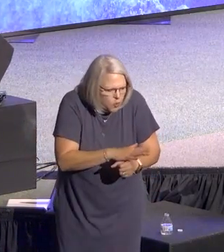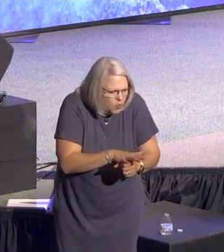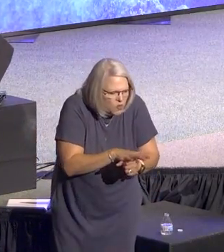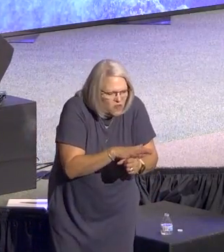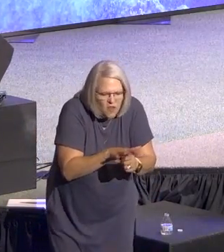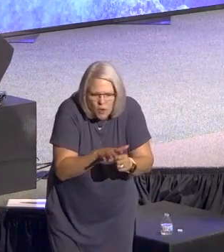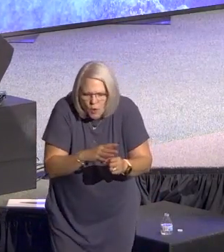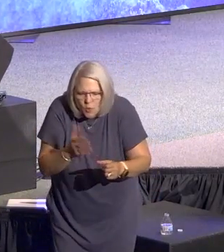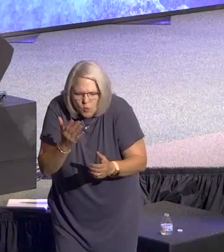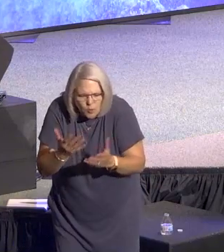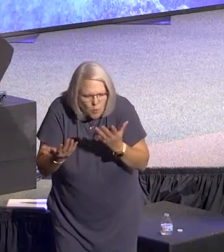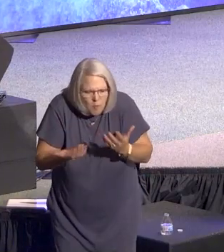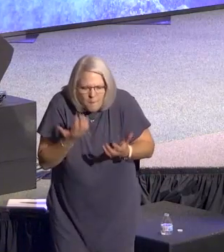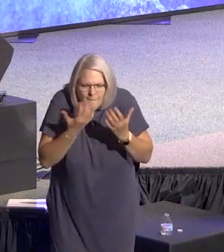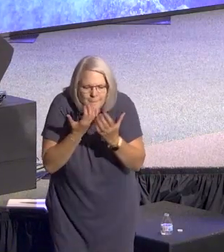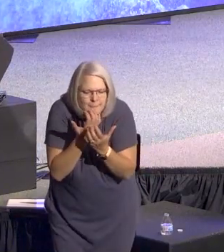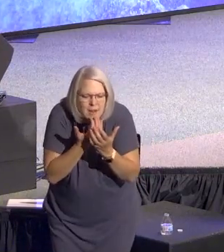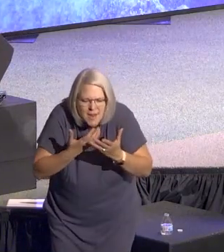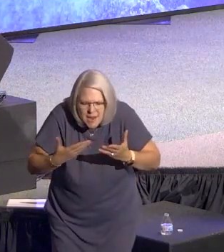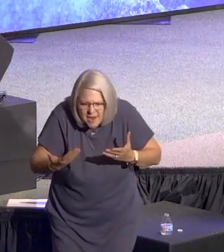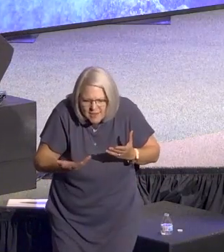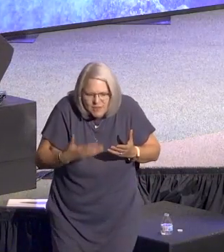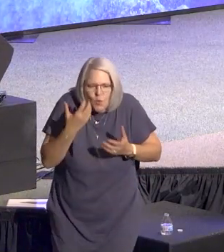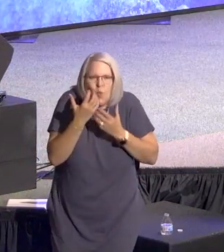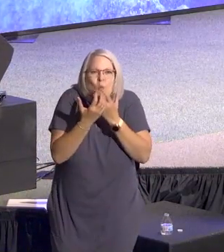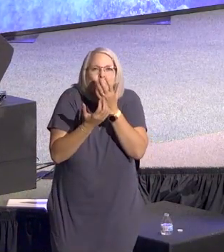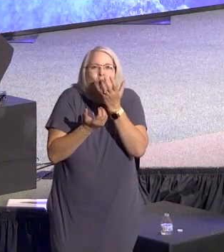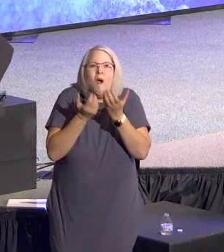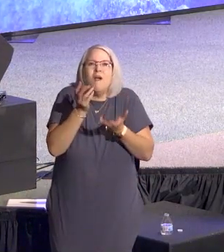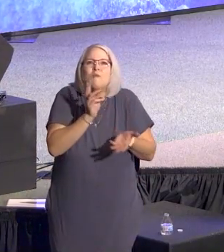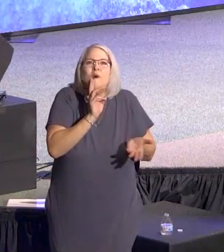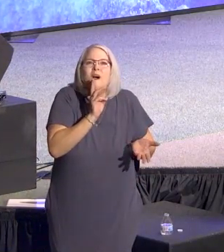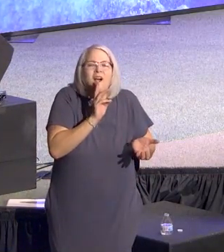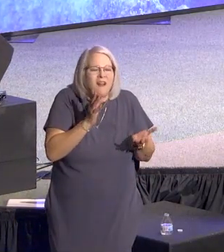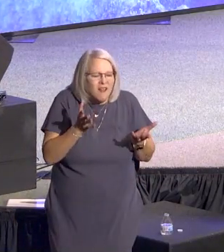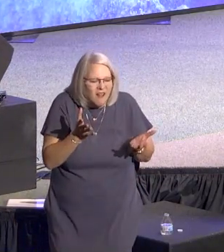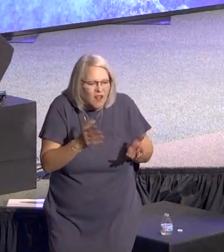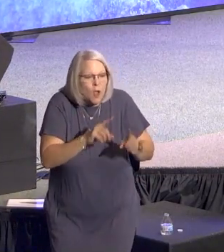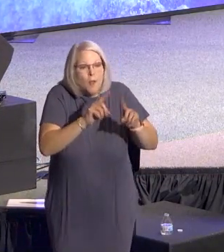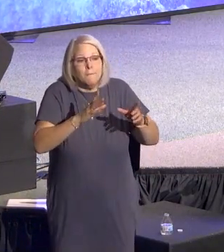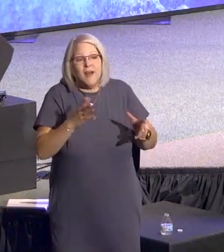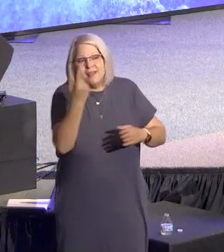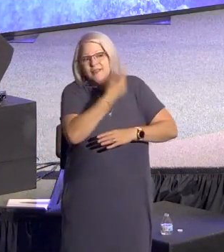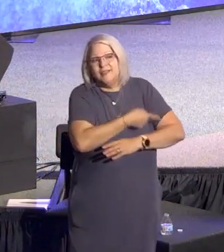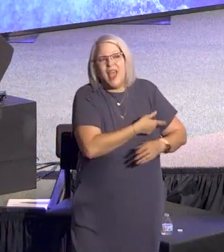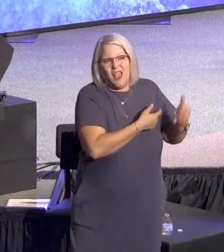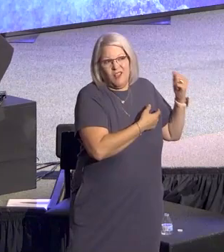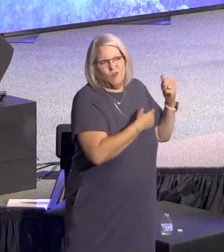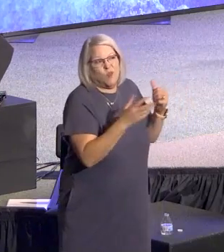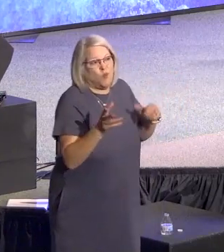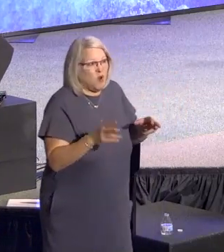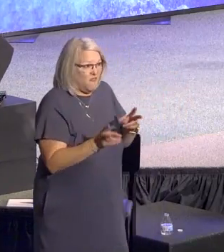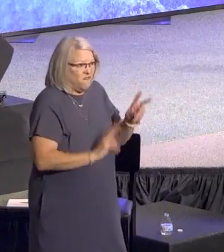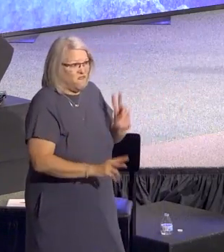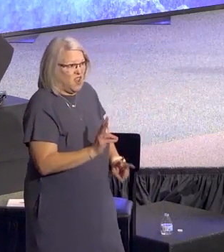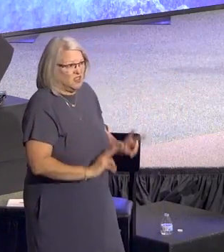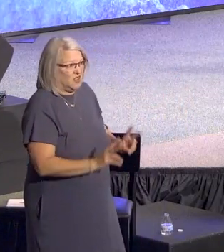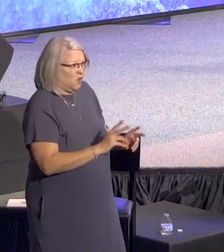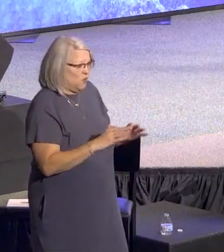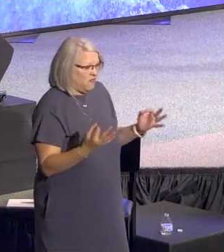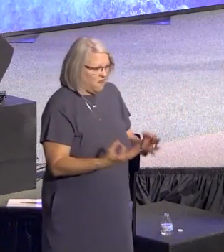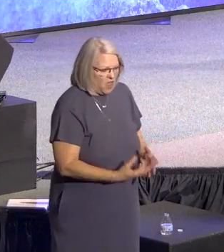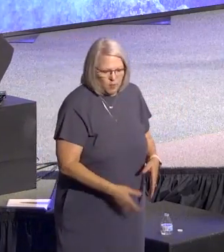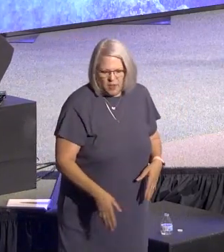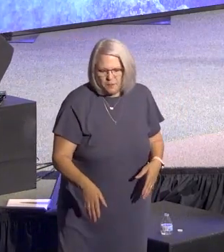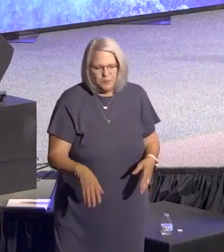just the most amazing warm water. But the day we were there, when we went with the family on that vacation,